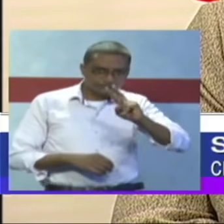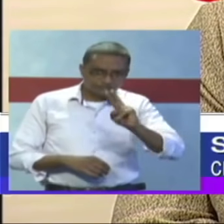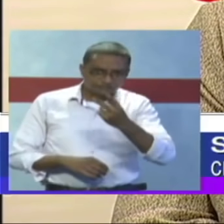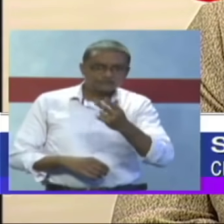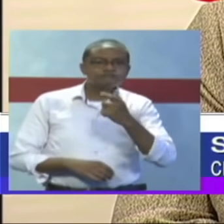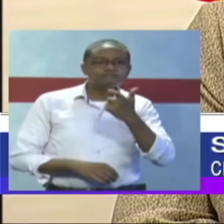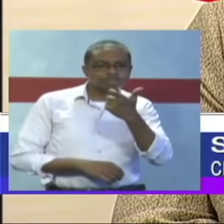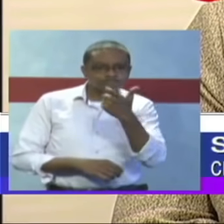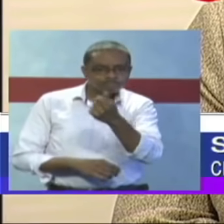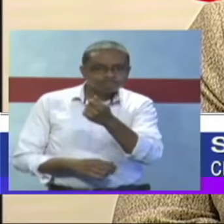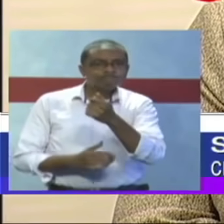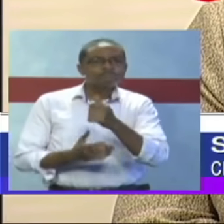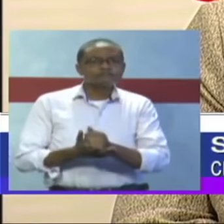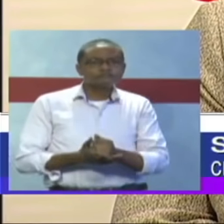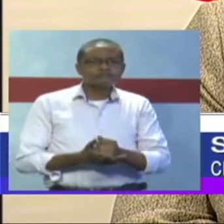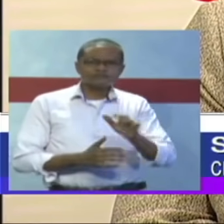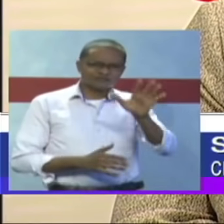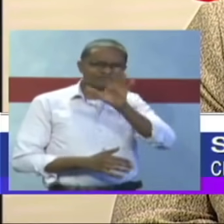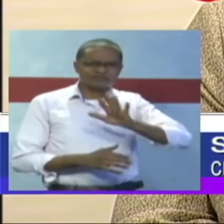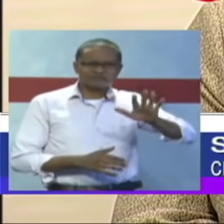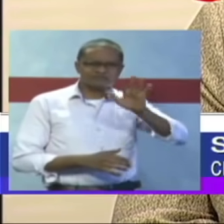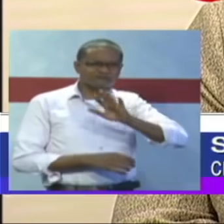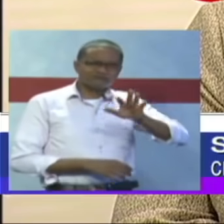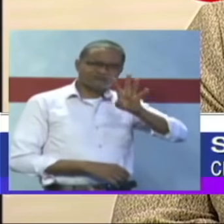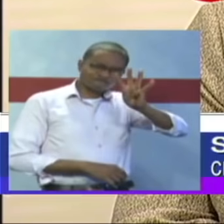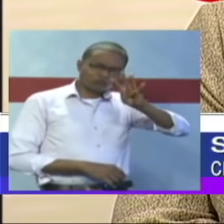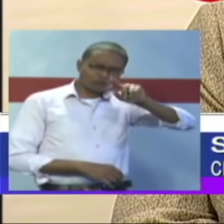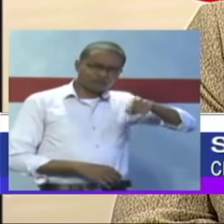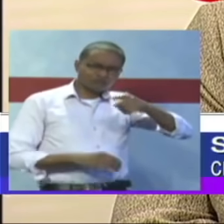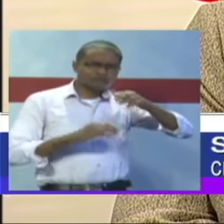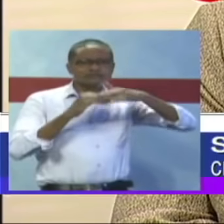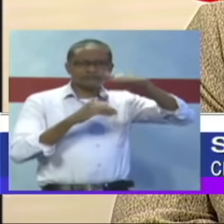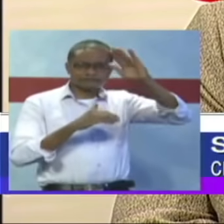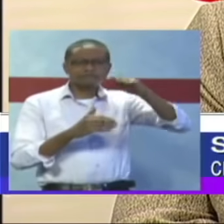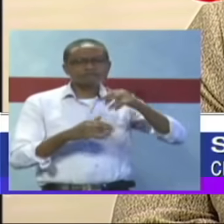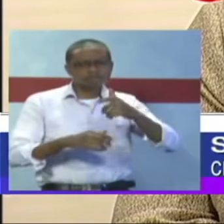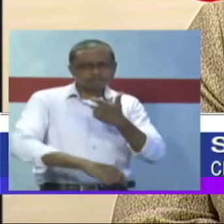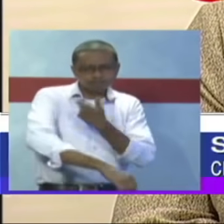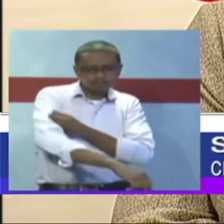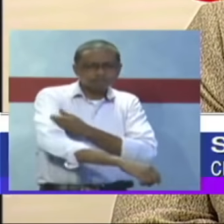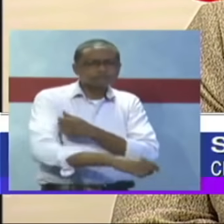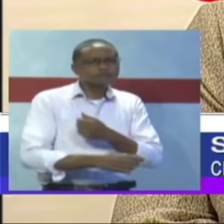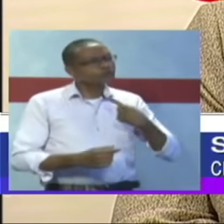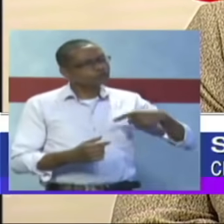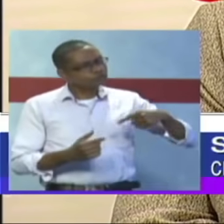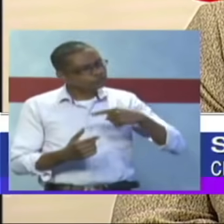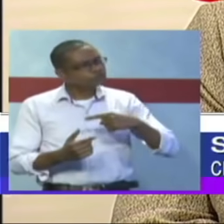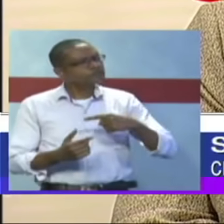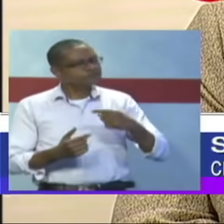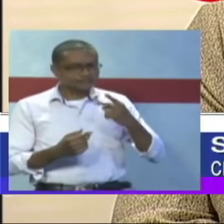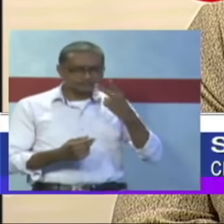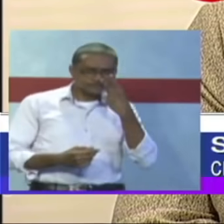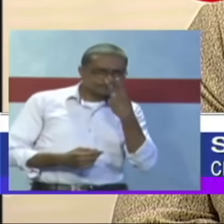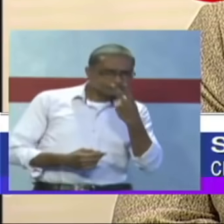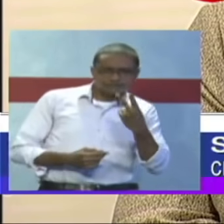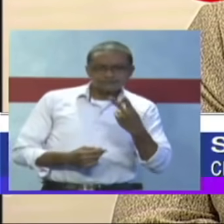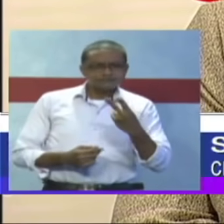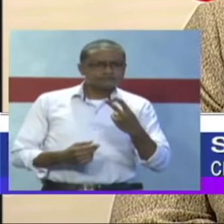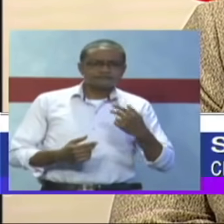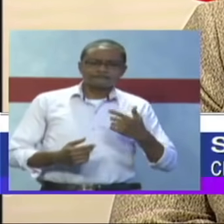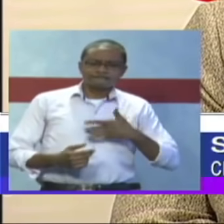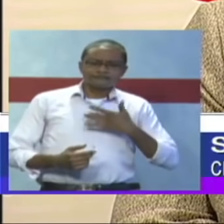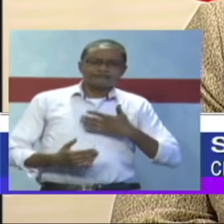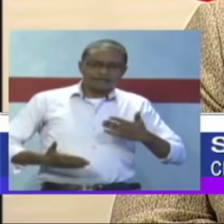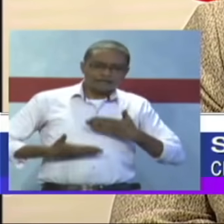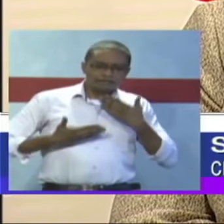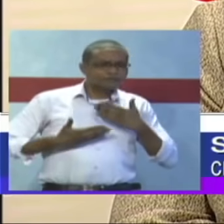4,992. And those are really good numbers, and we want to encourage parents to continue to bring their children to get their Pfizer